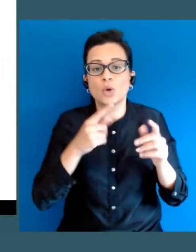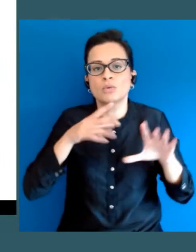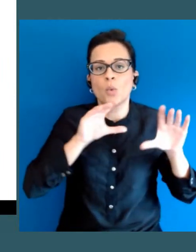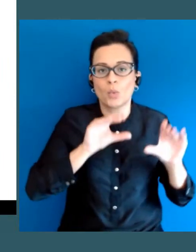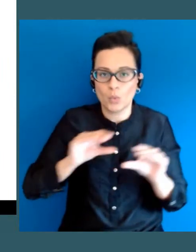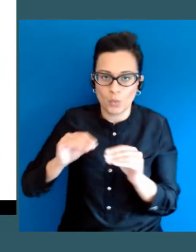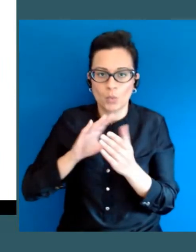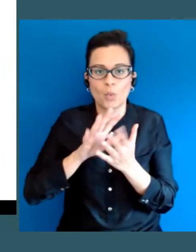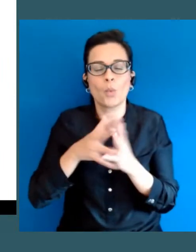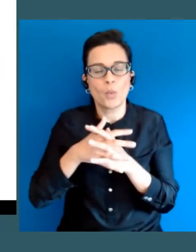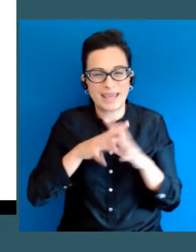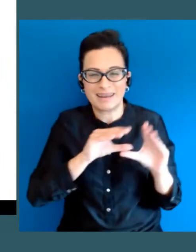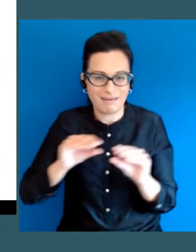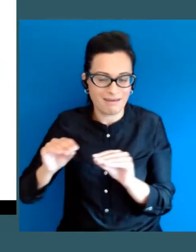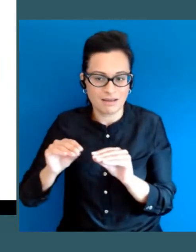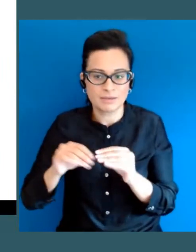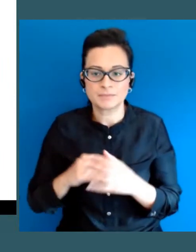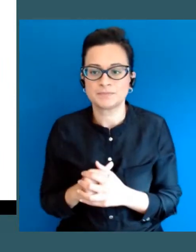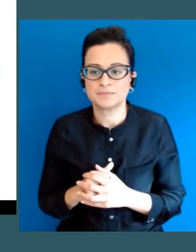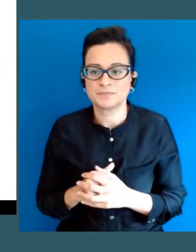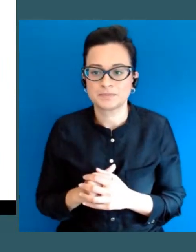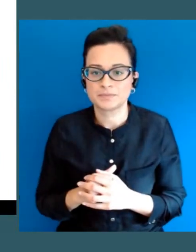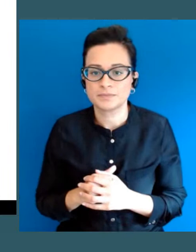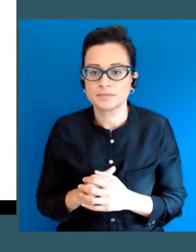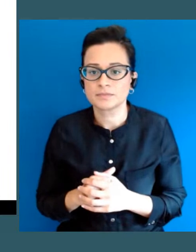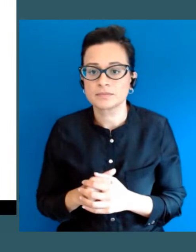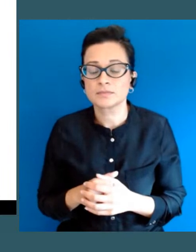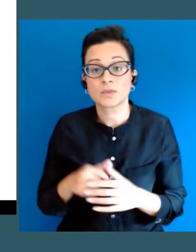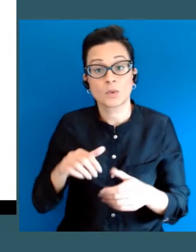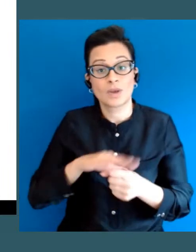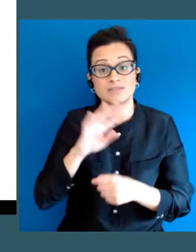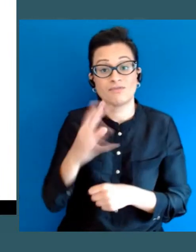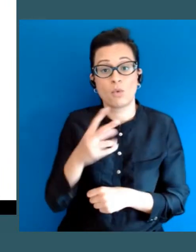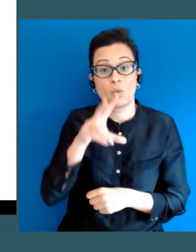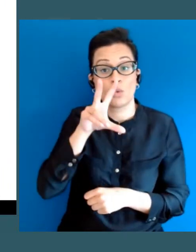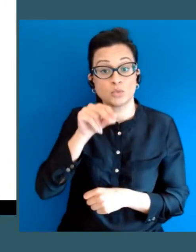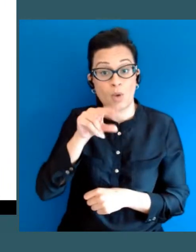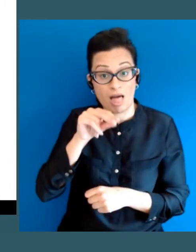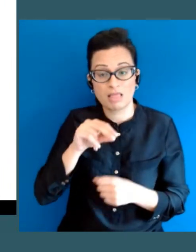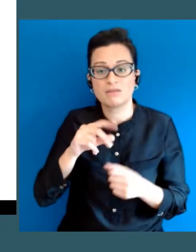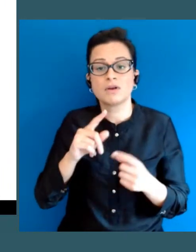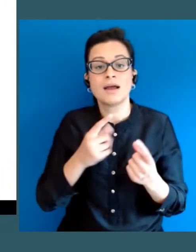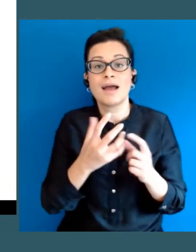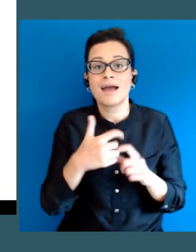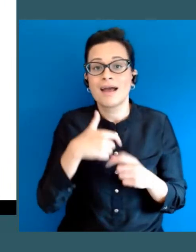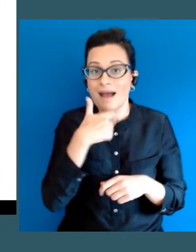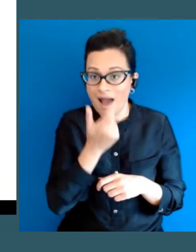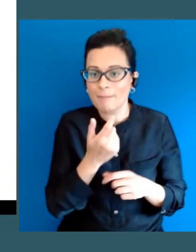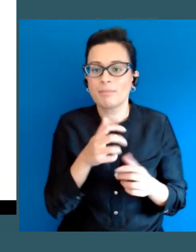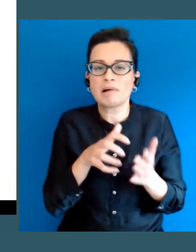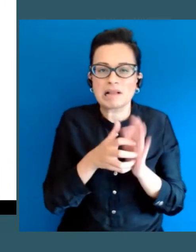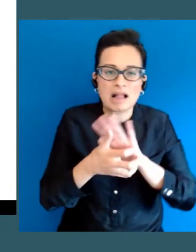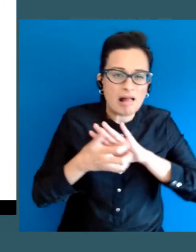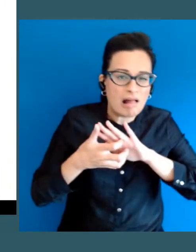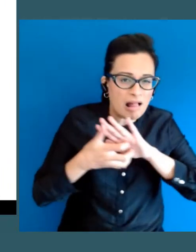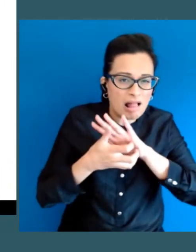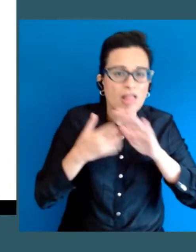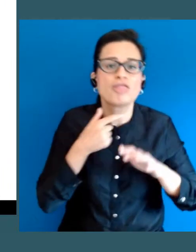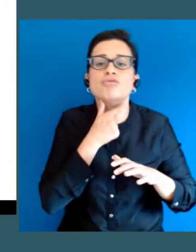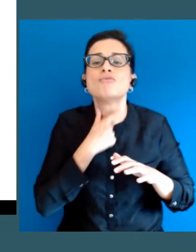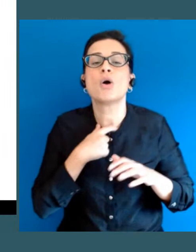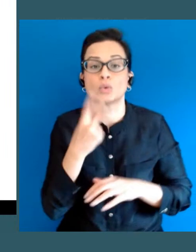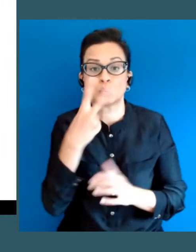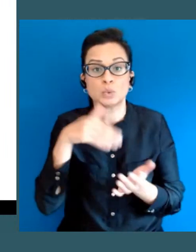So case 4, 12-year-old reacts to apples with mild lip swelling, itchy tongue, uncomfortable throat within 2 minutes. Recently